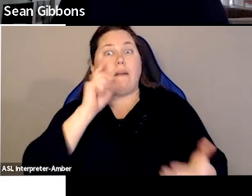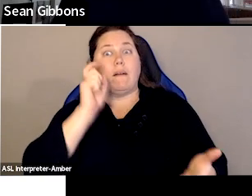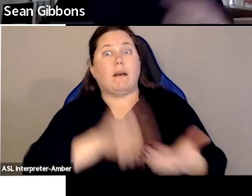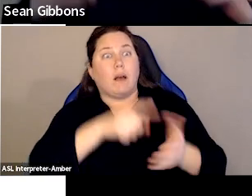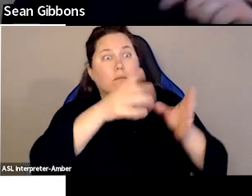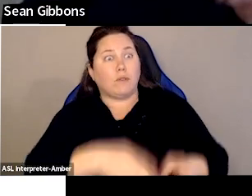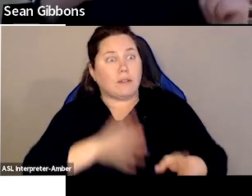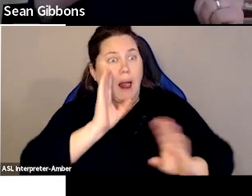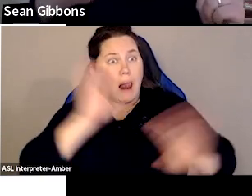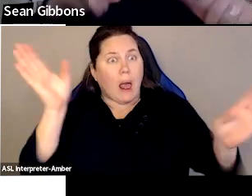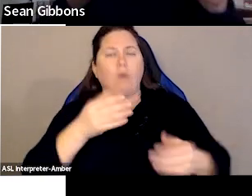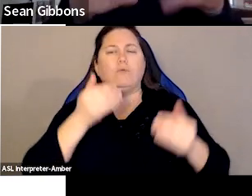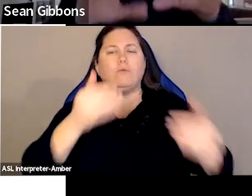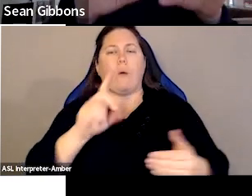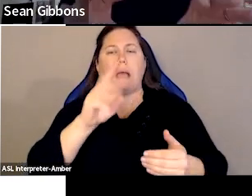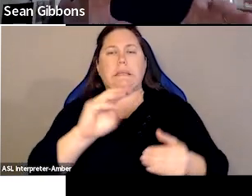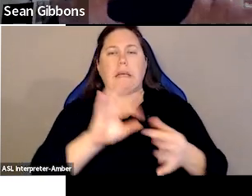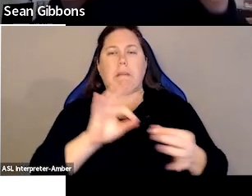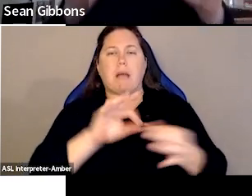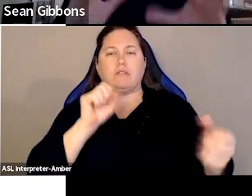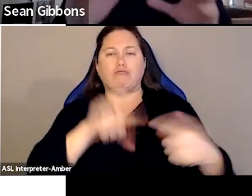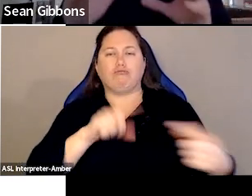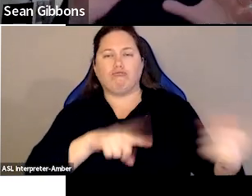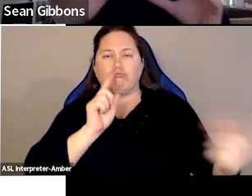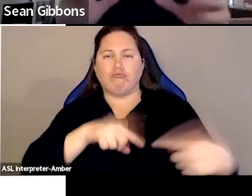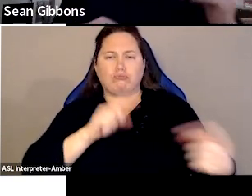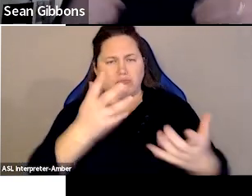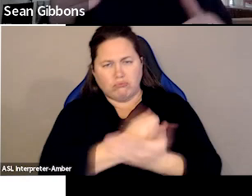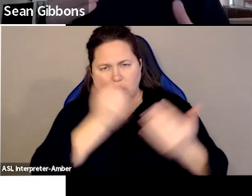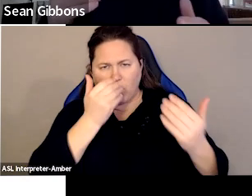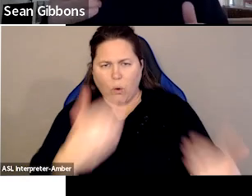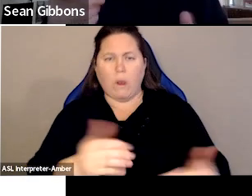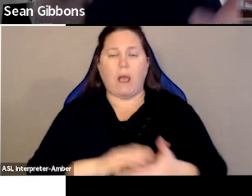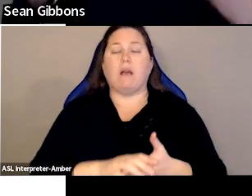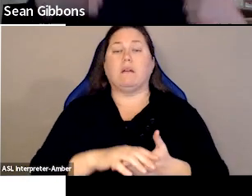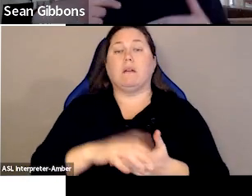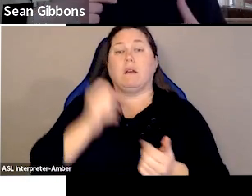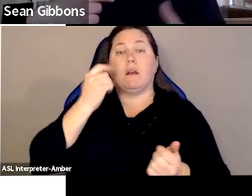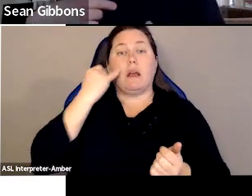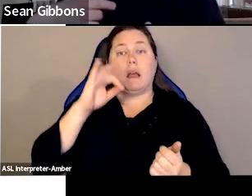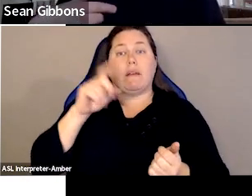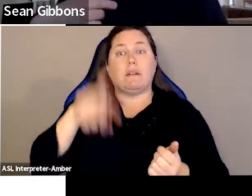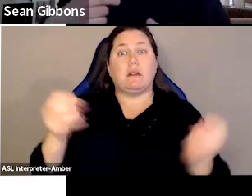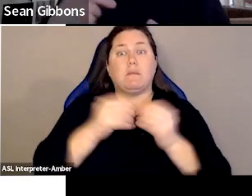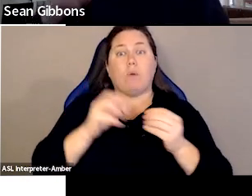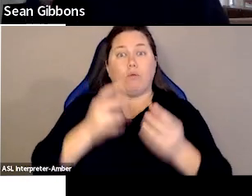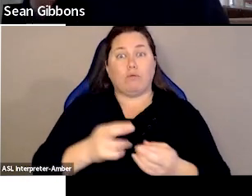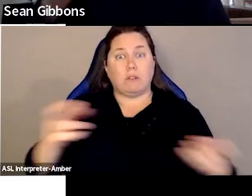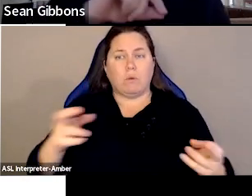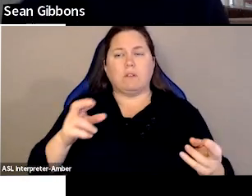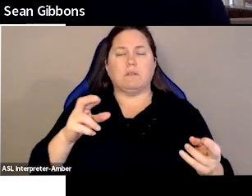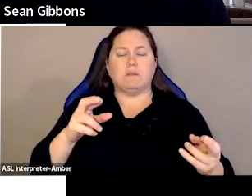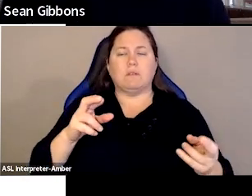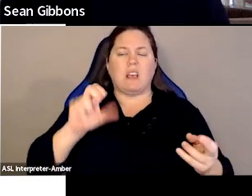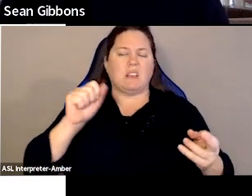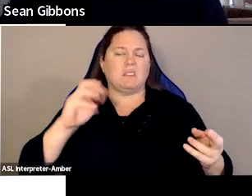chat with one another. We're going to be tossing stuff into the chat while we're underway. So if you're looking for resources, and Sam's been kind enough to put some